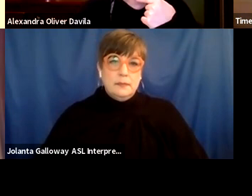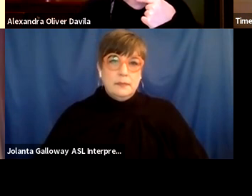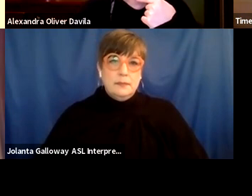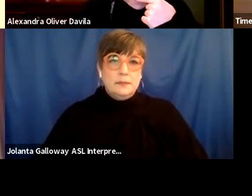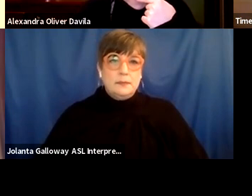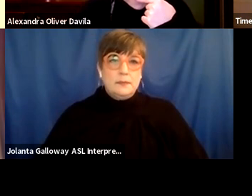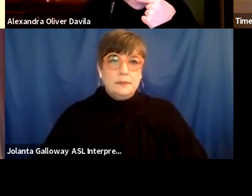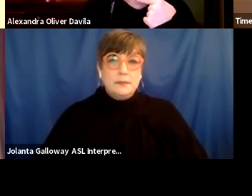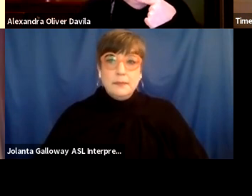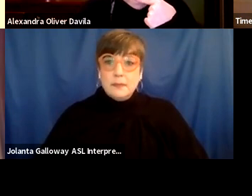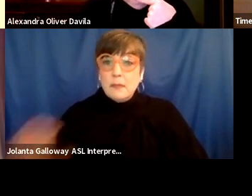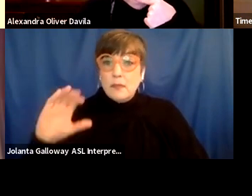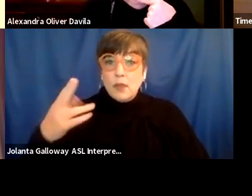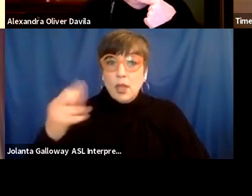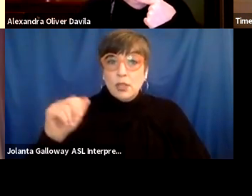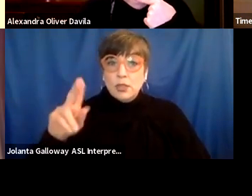Charlie, you with us?